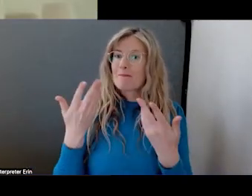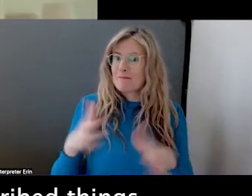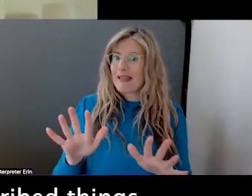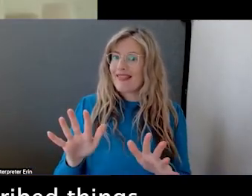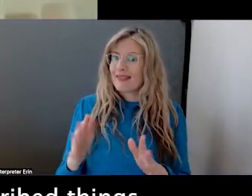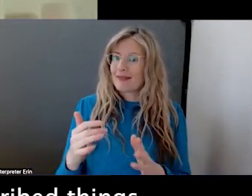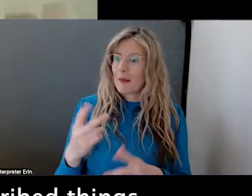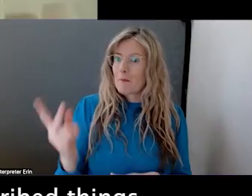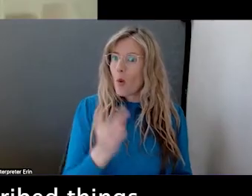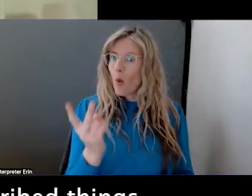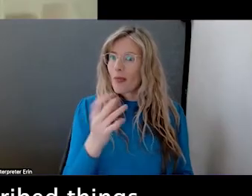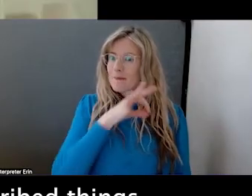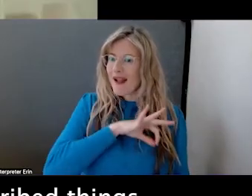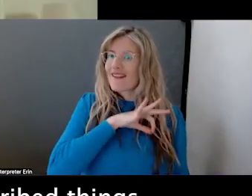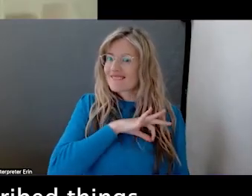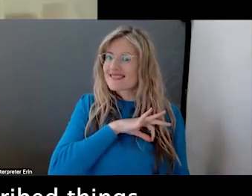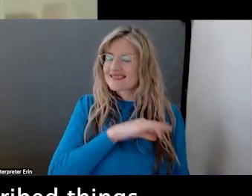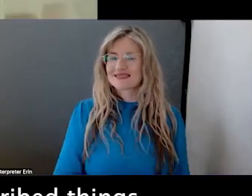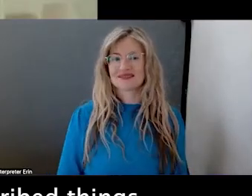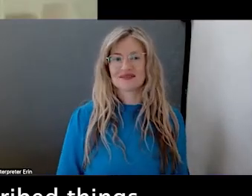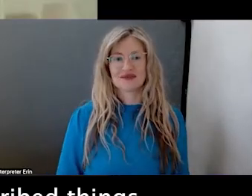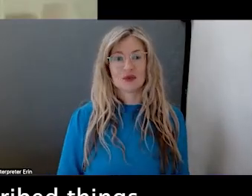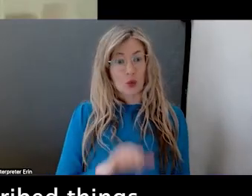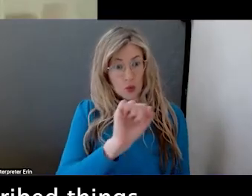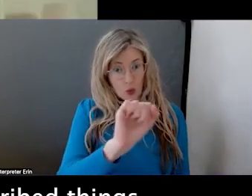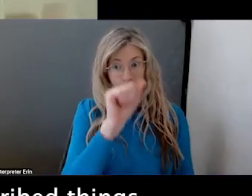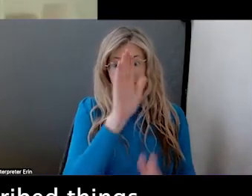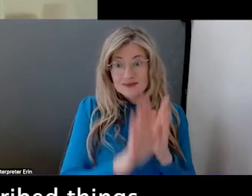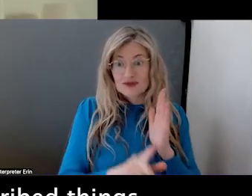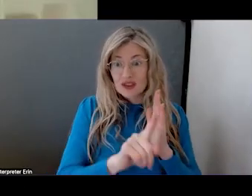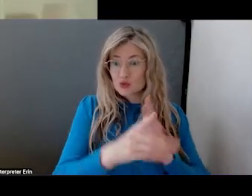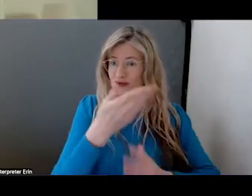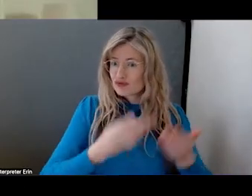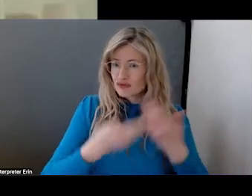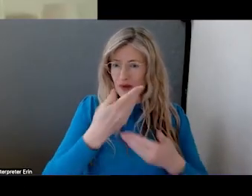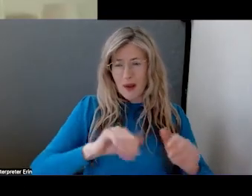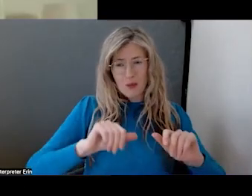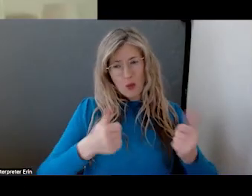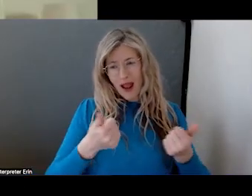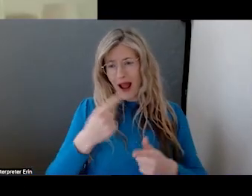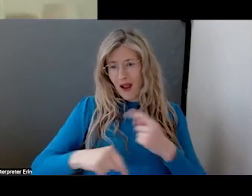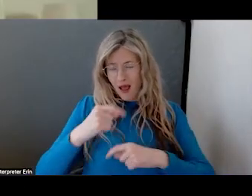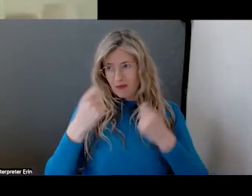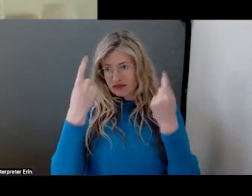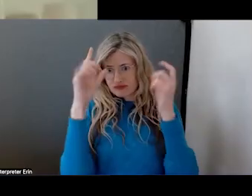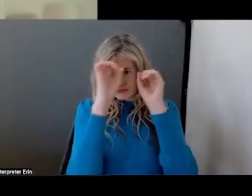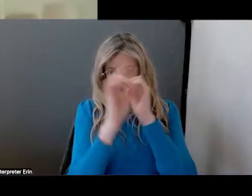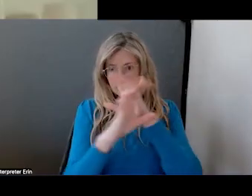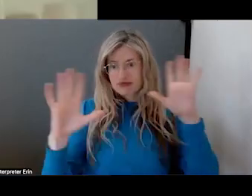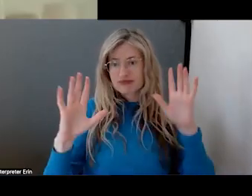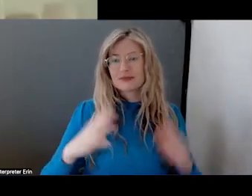enrichment. As we can hear from your experience, you described things very, very well. Thank you. We are so sorry